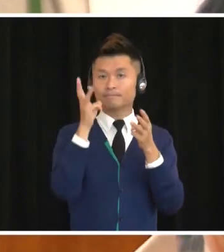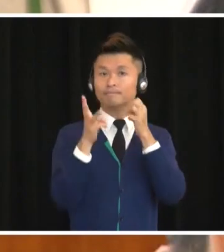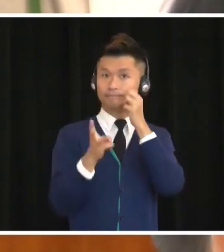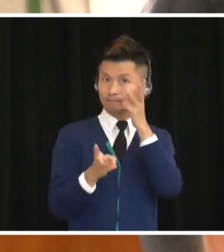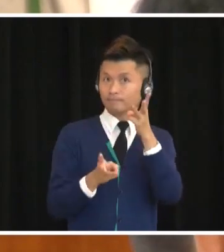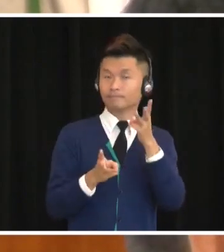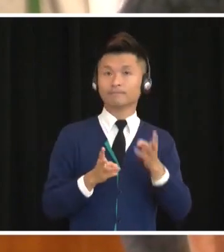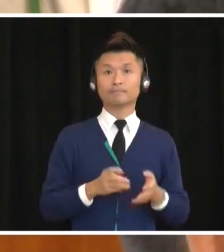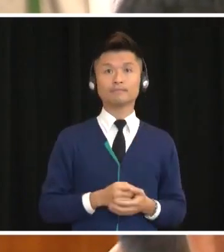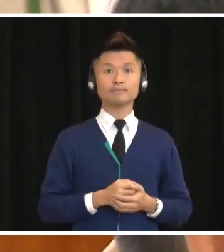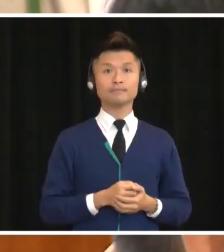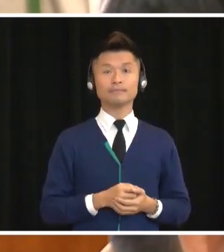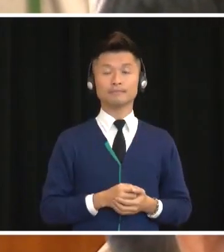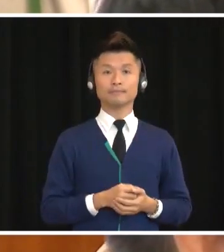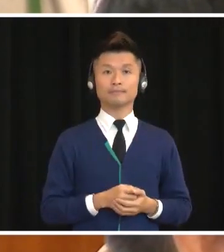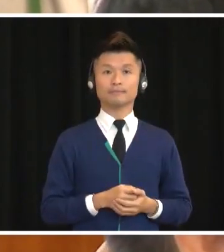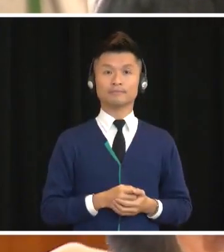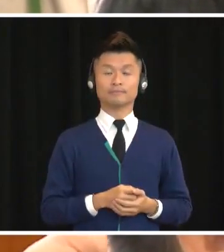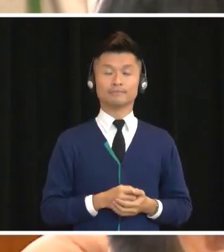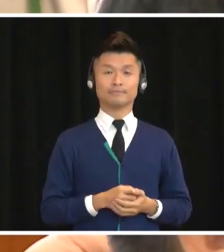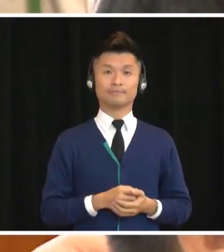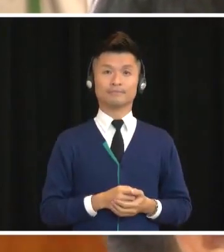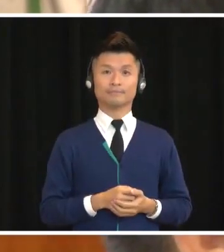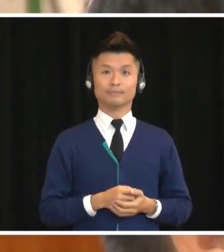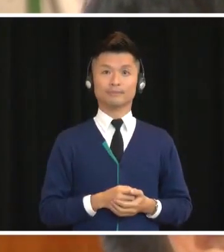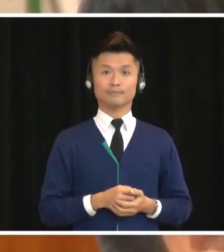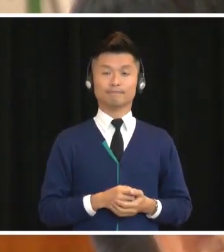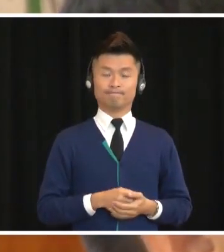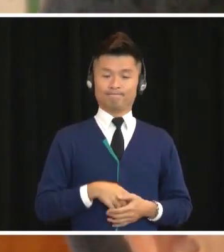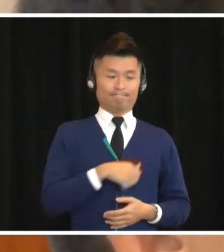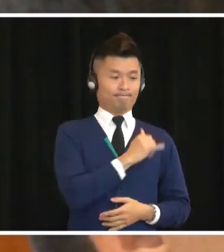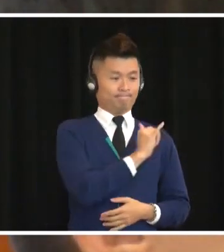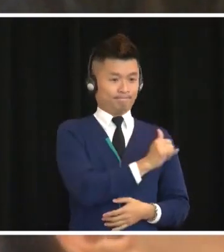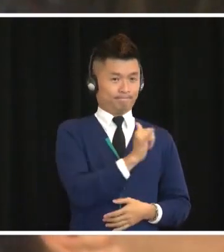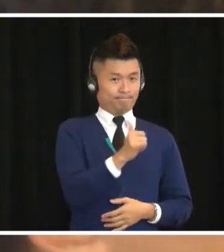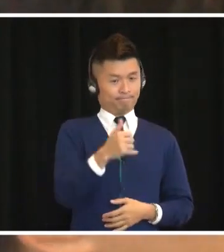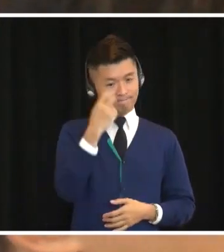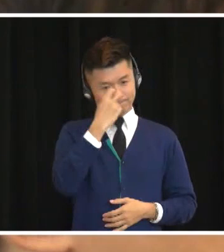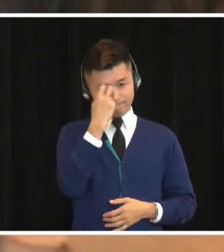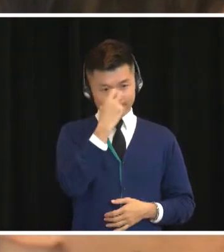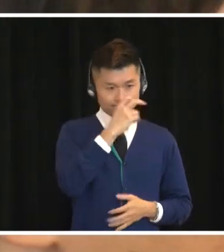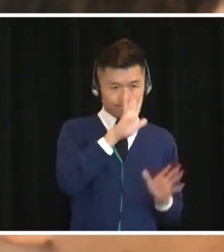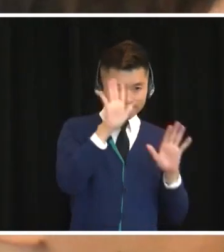will receive such visitations from the judges. If the judges are in the same the